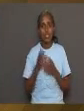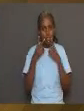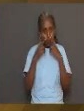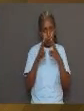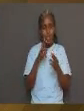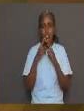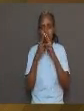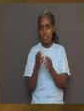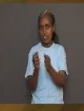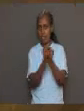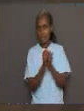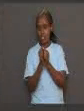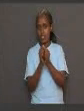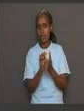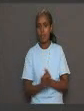the answer together.